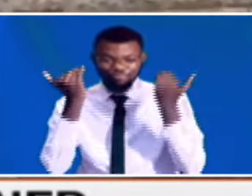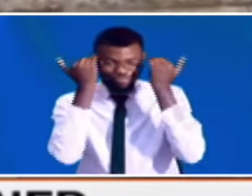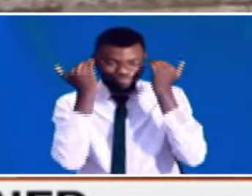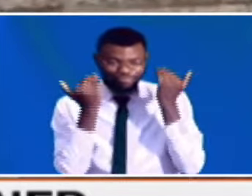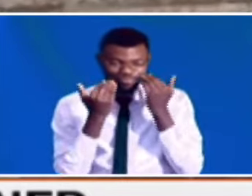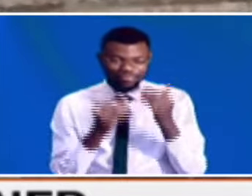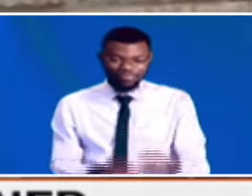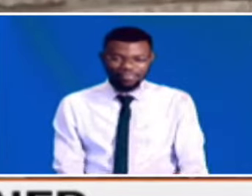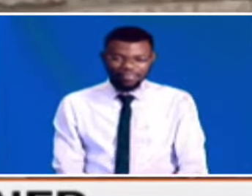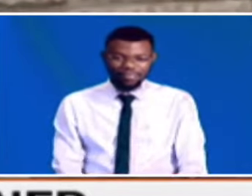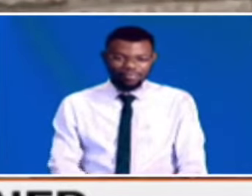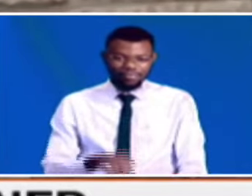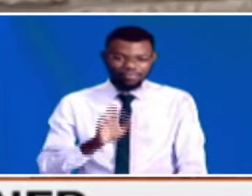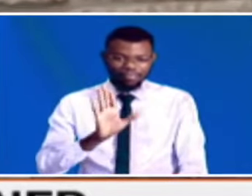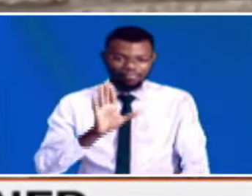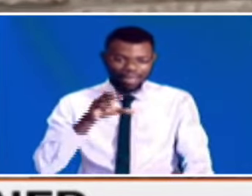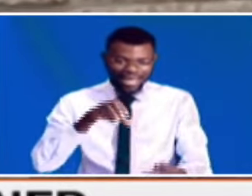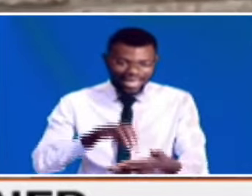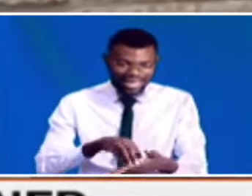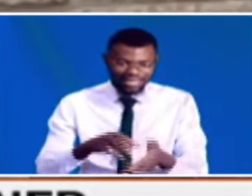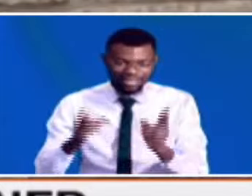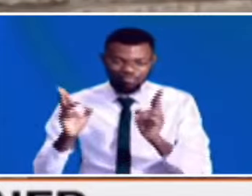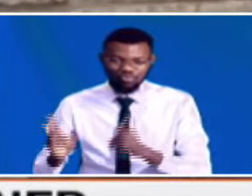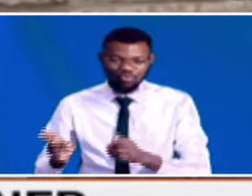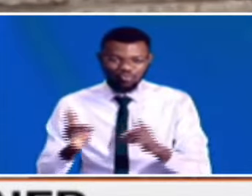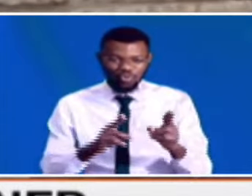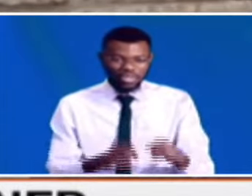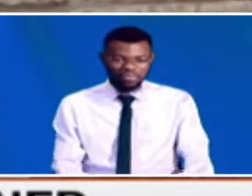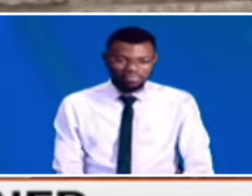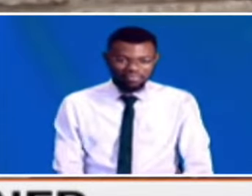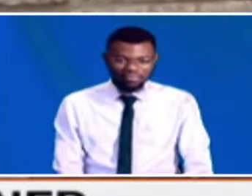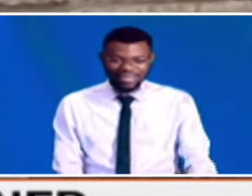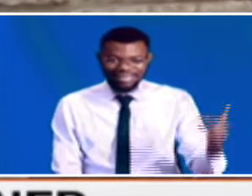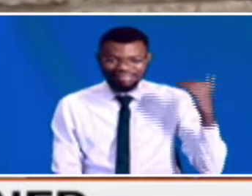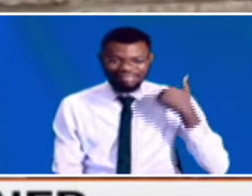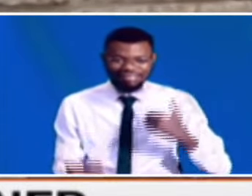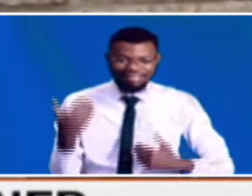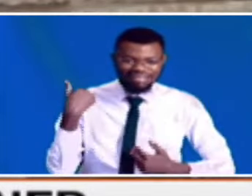case. And they must not intimidate the family or come up with